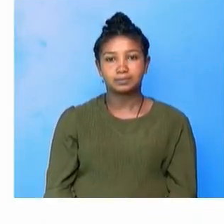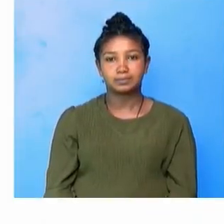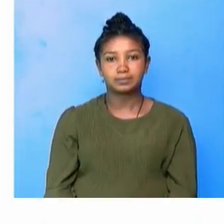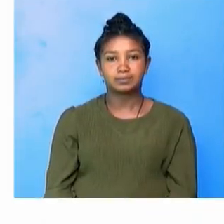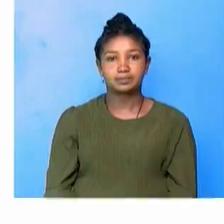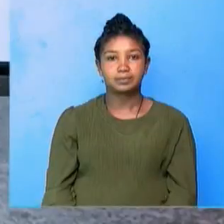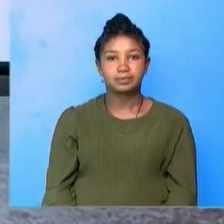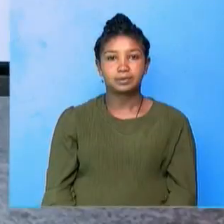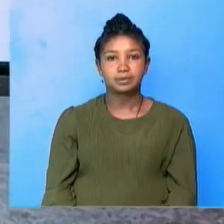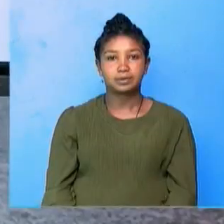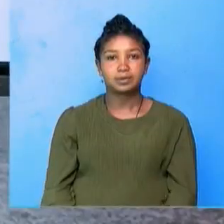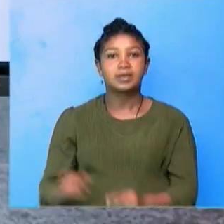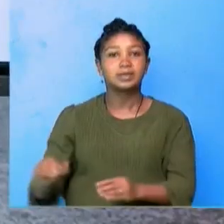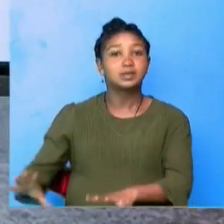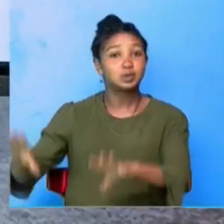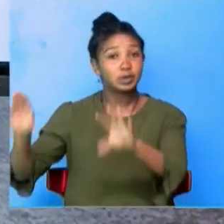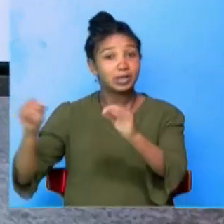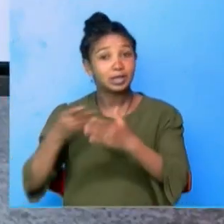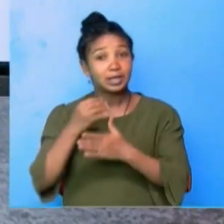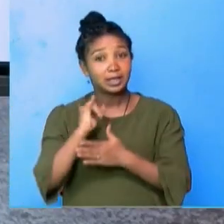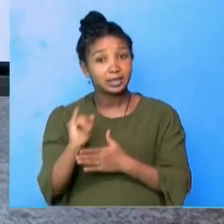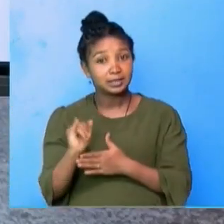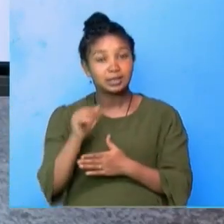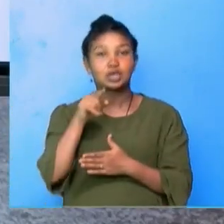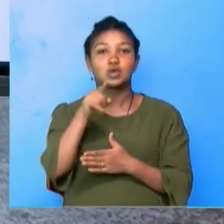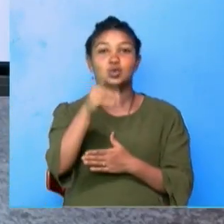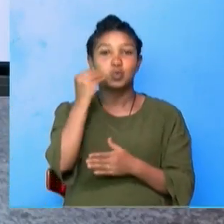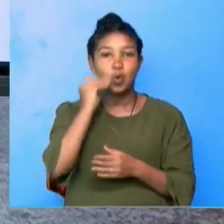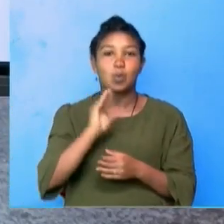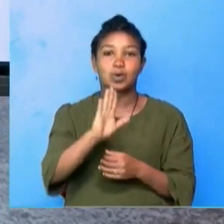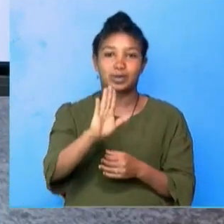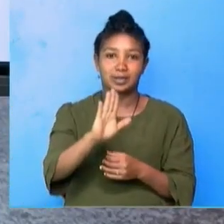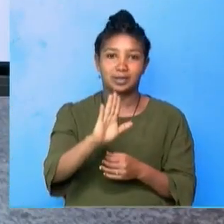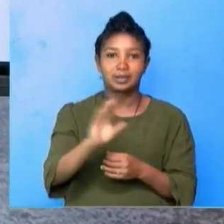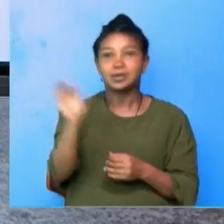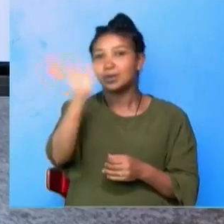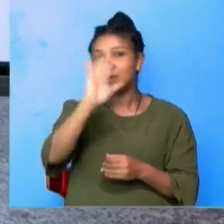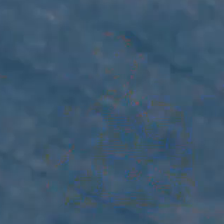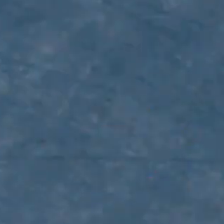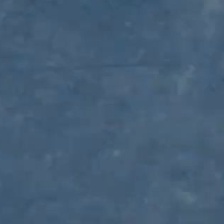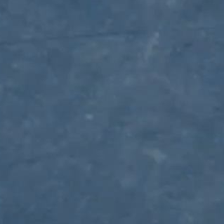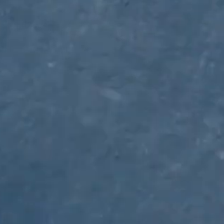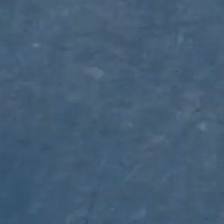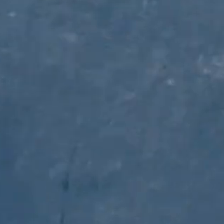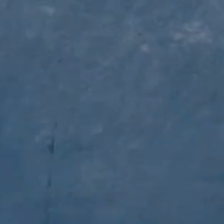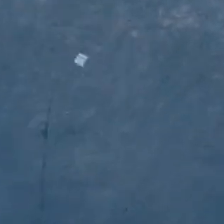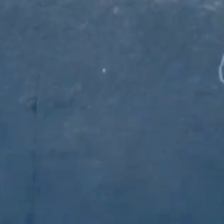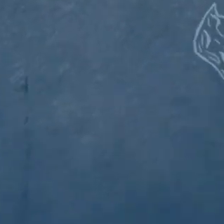Students, here is your homework. Goodbye, students.